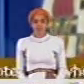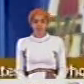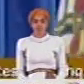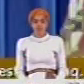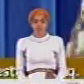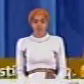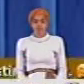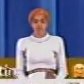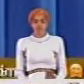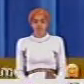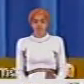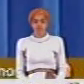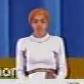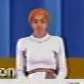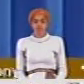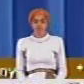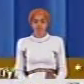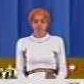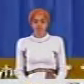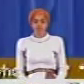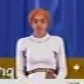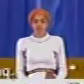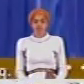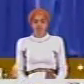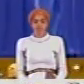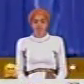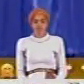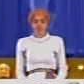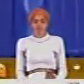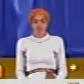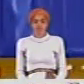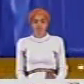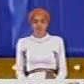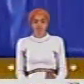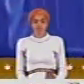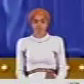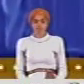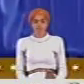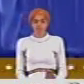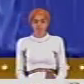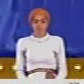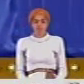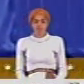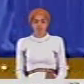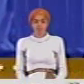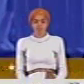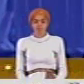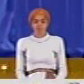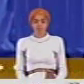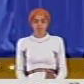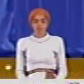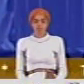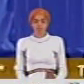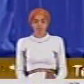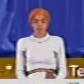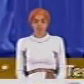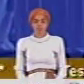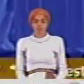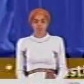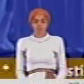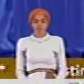shetan ya sa kafa bai nasara ba. Ah, if you wanna yaro da shekara daya amma shekaran shi